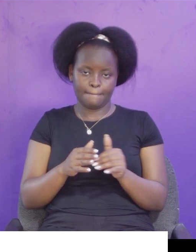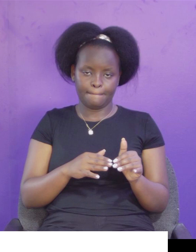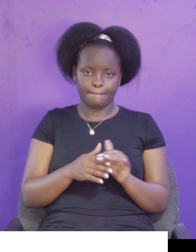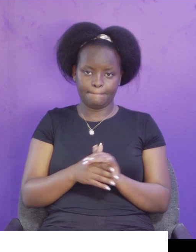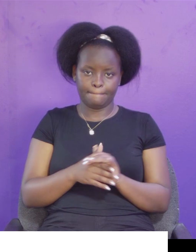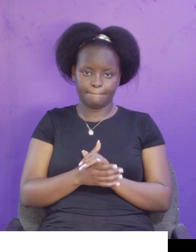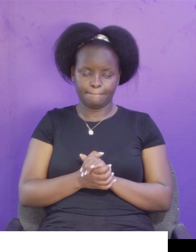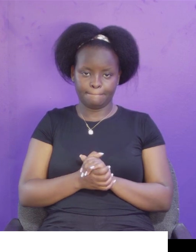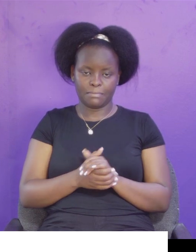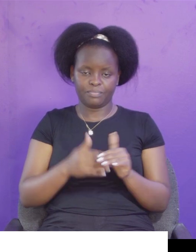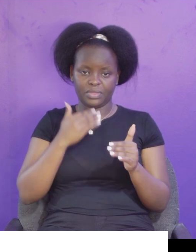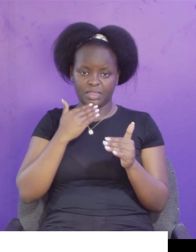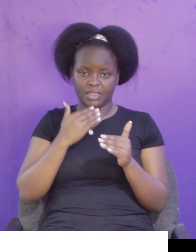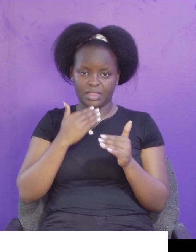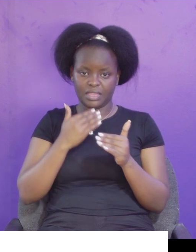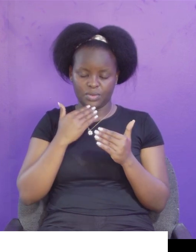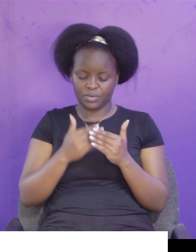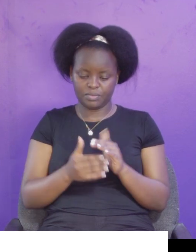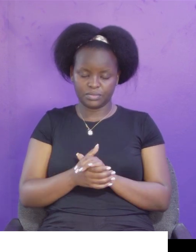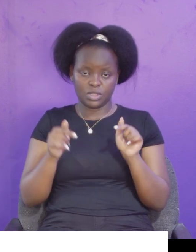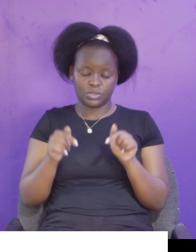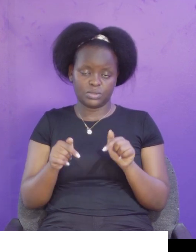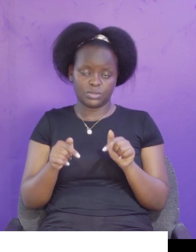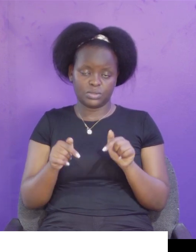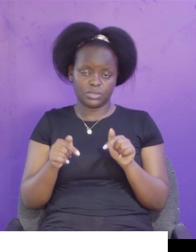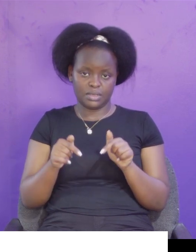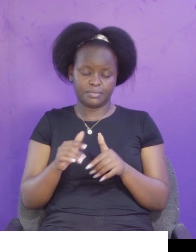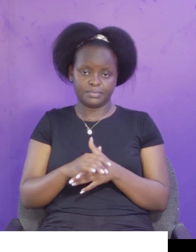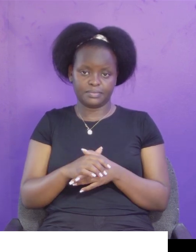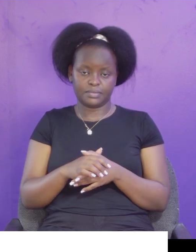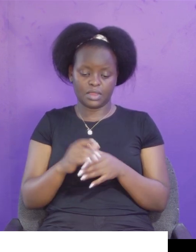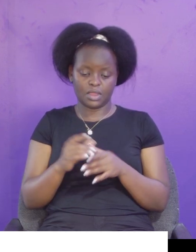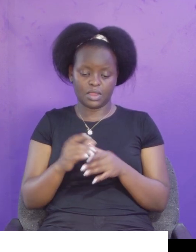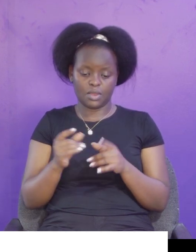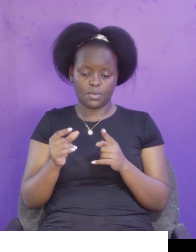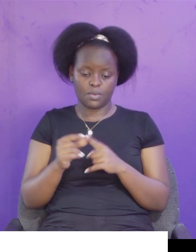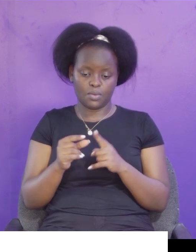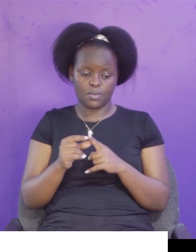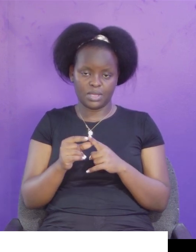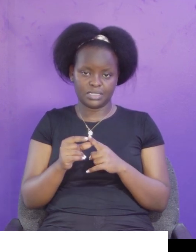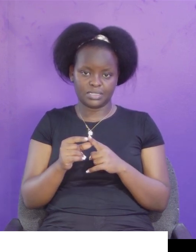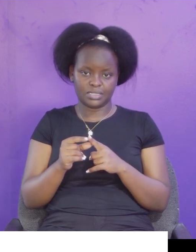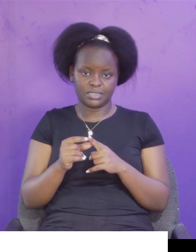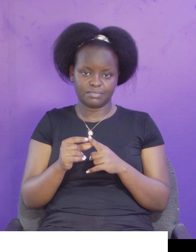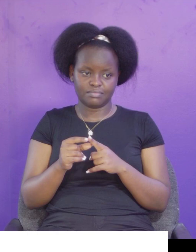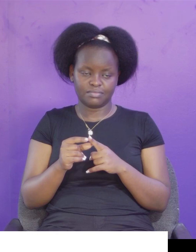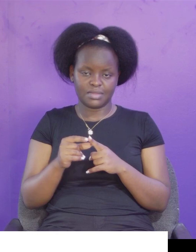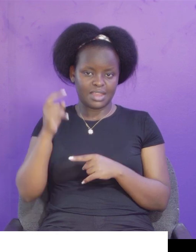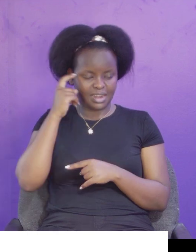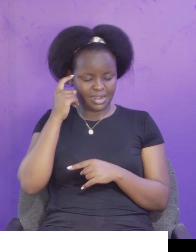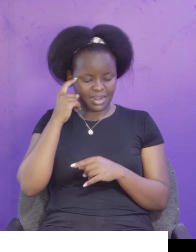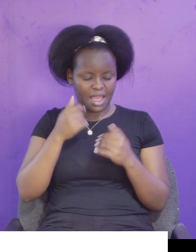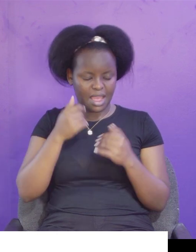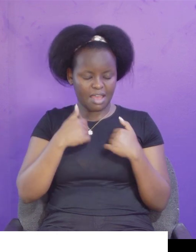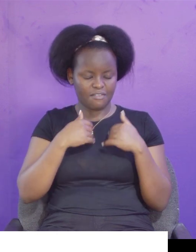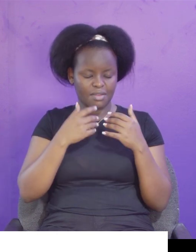Thank you very much. Today, those words ring with profound meaning,